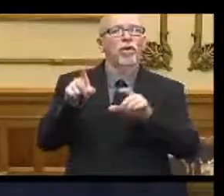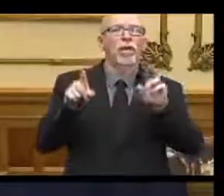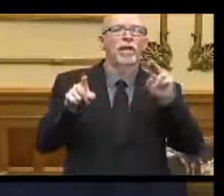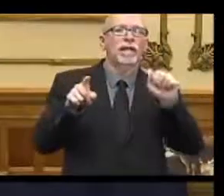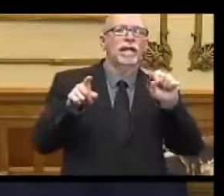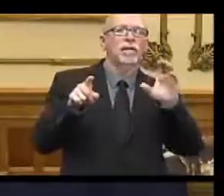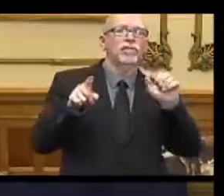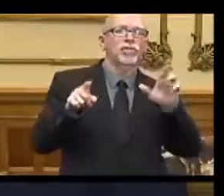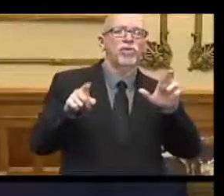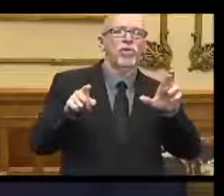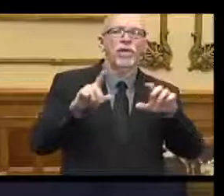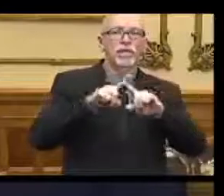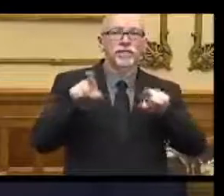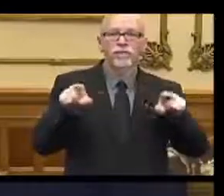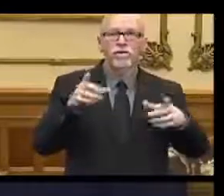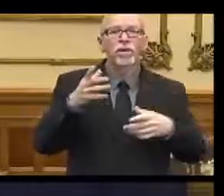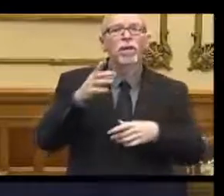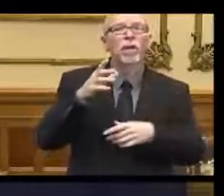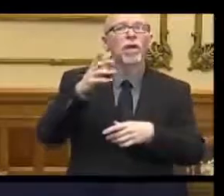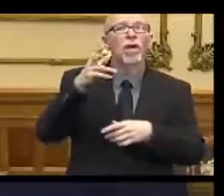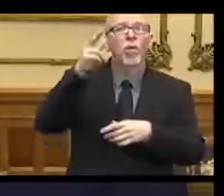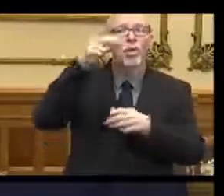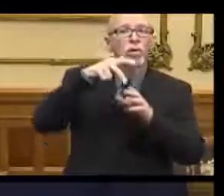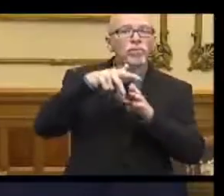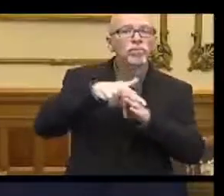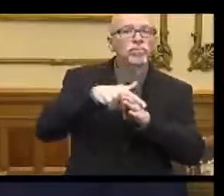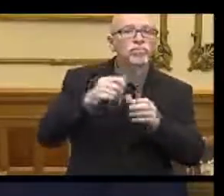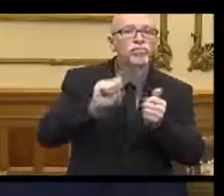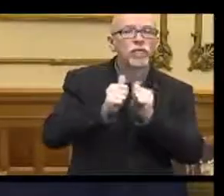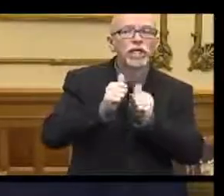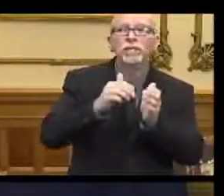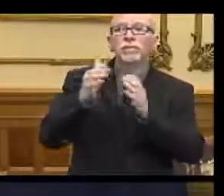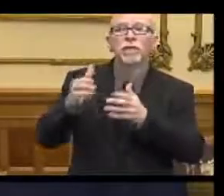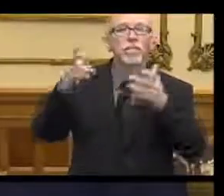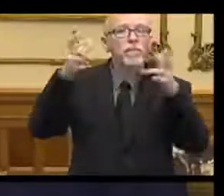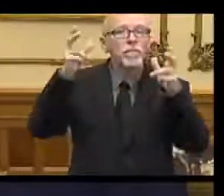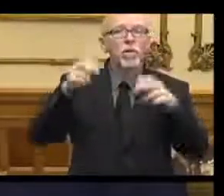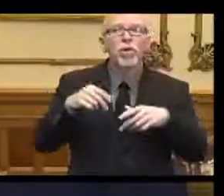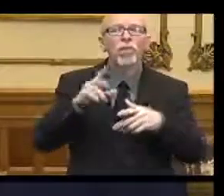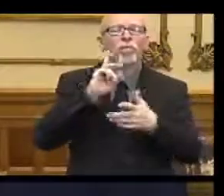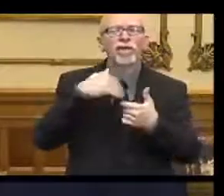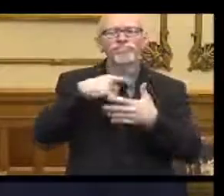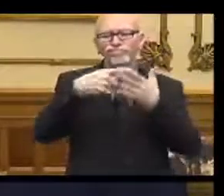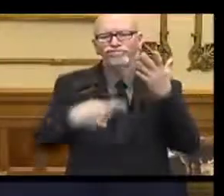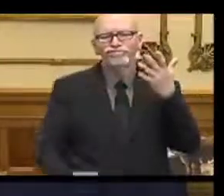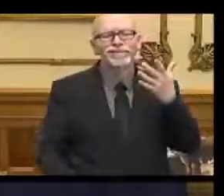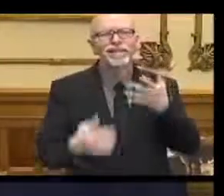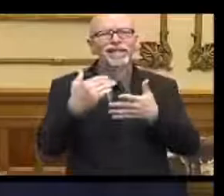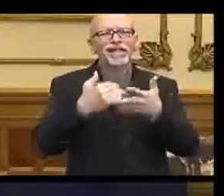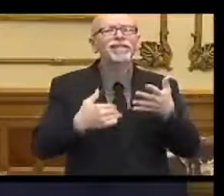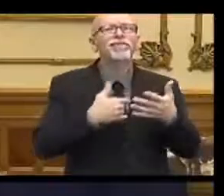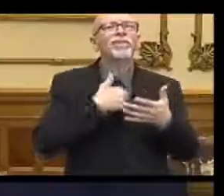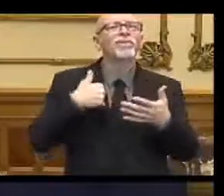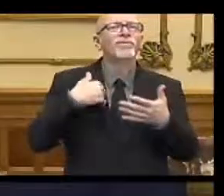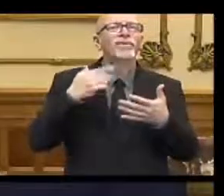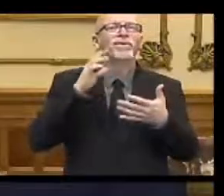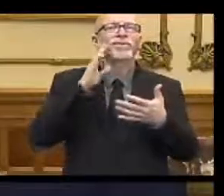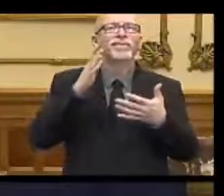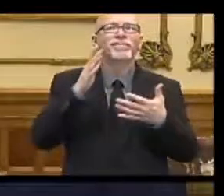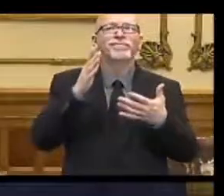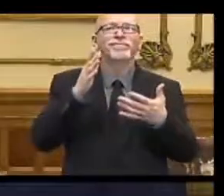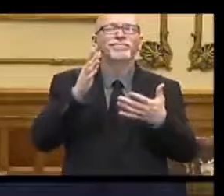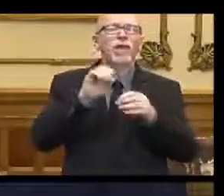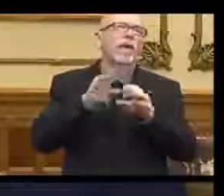talking about basketball, if you're talking about horse racing, if you're talking about, you know, it's an endless list. And so we will